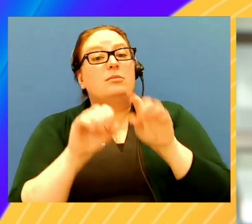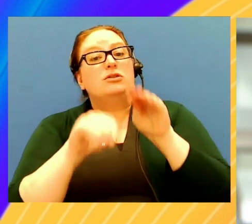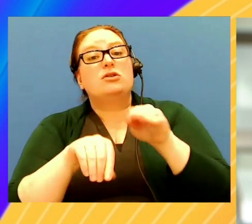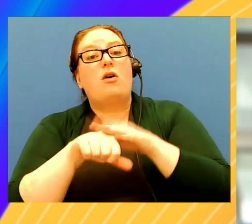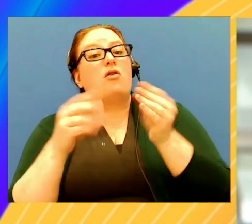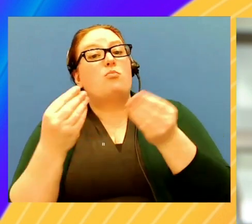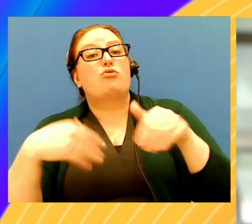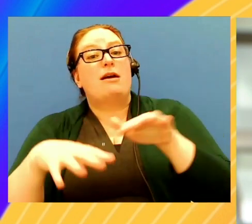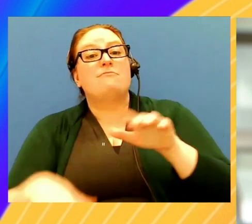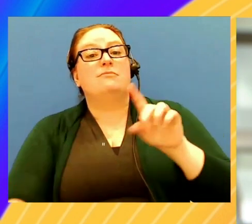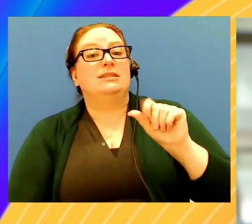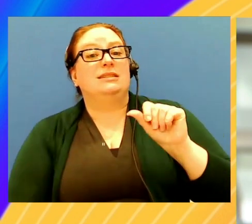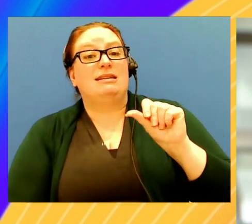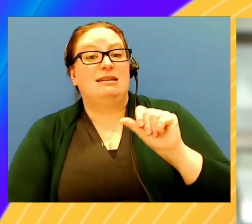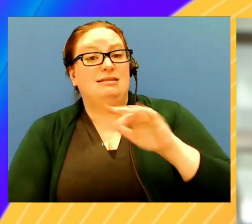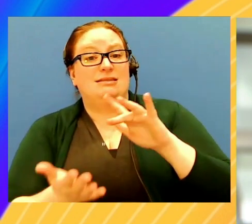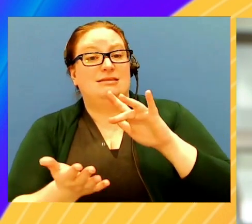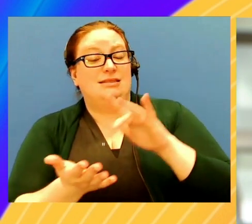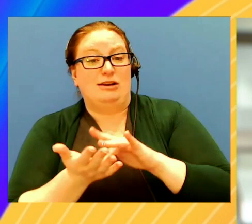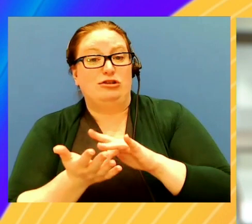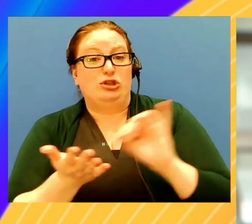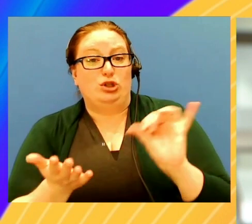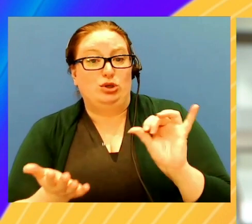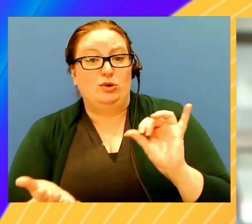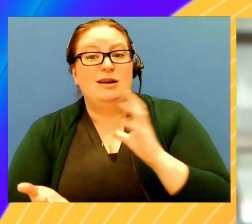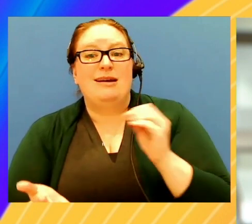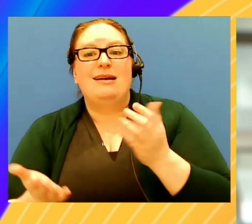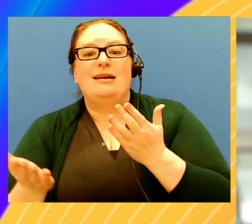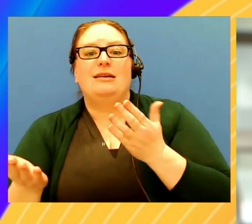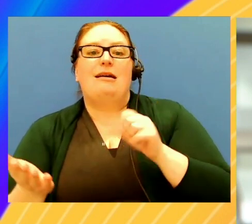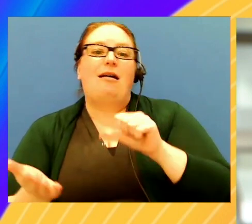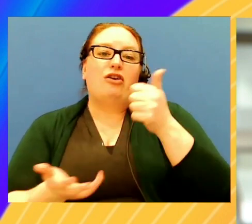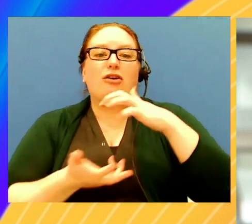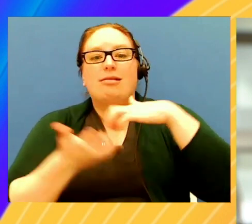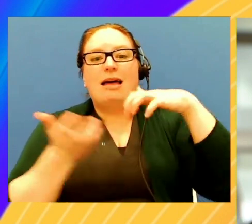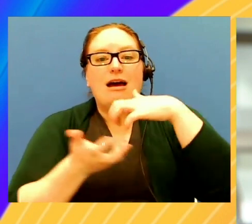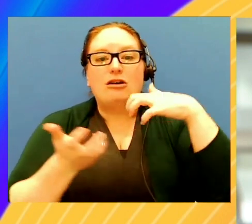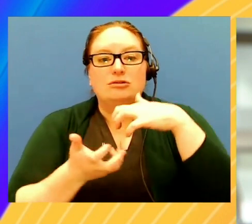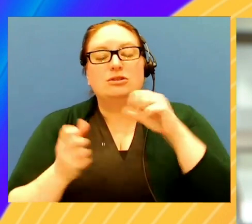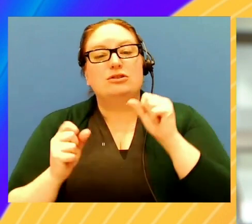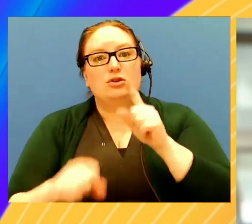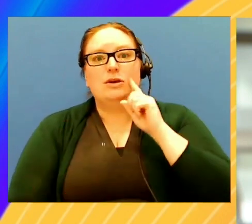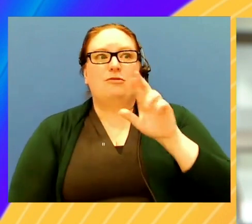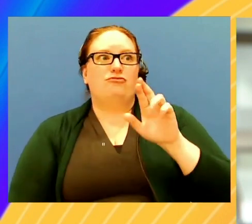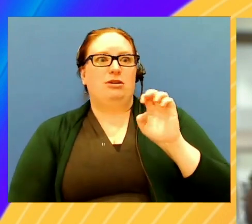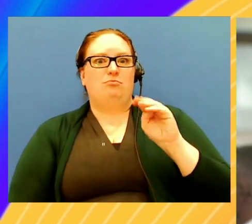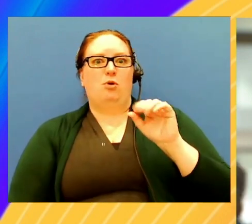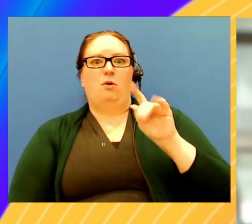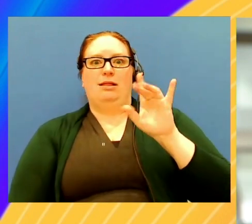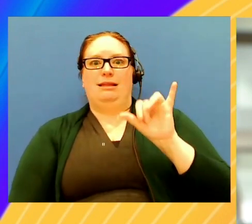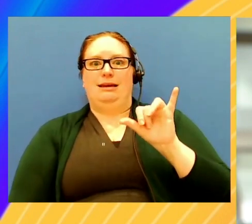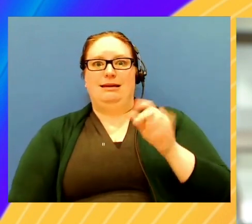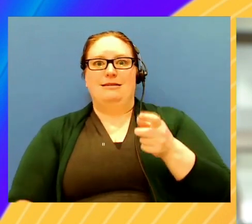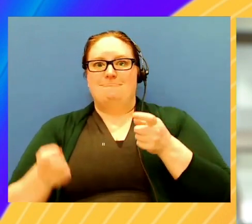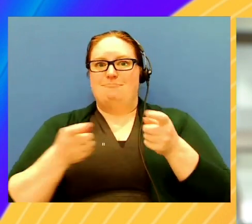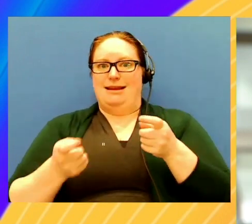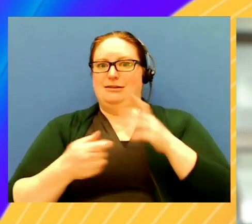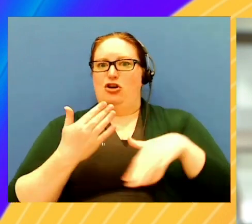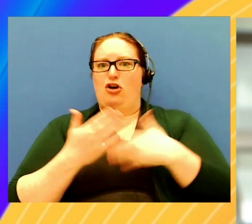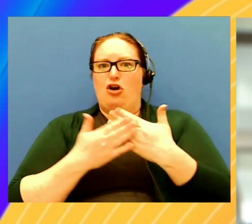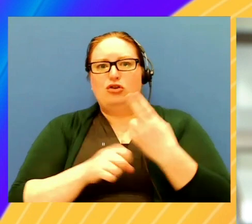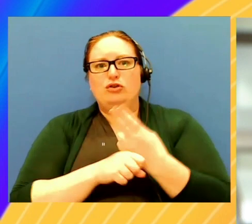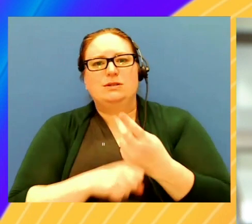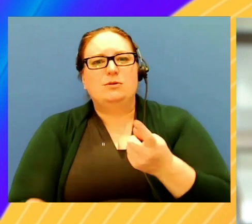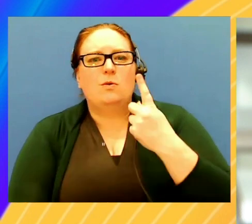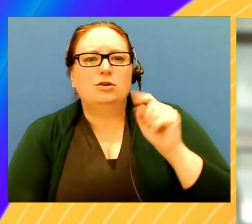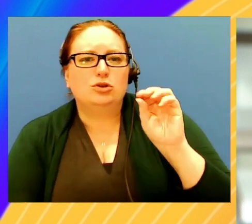data centers or even other servers and VMs in other clouds. So you can remotely manage all of these disparate environments using a single tool set.